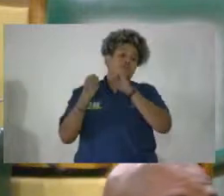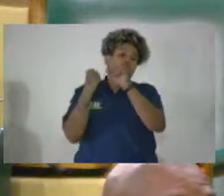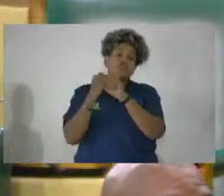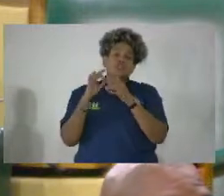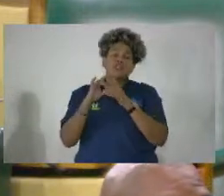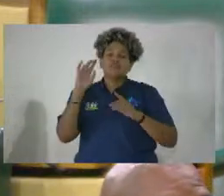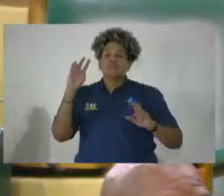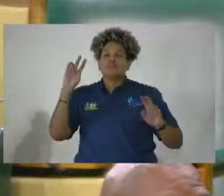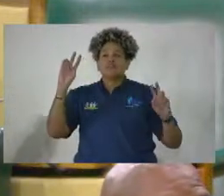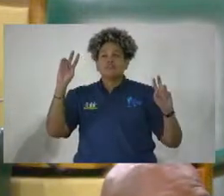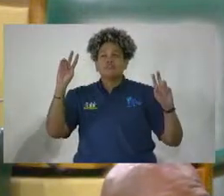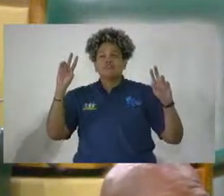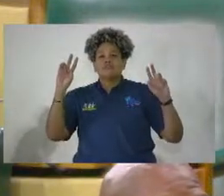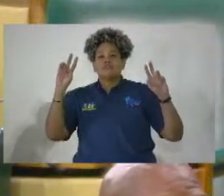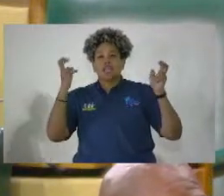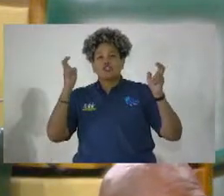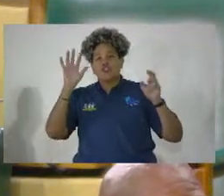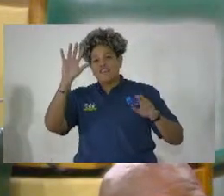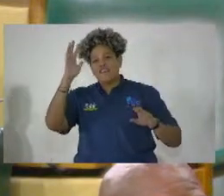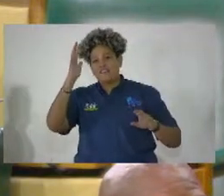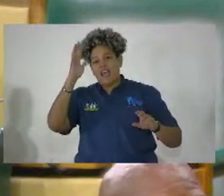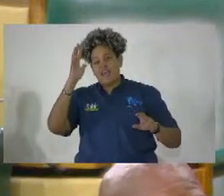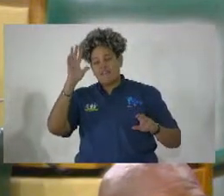Category 5.